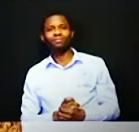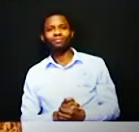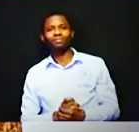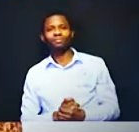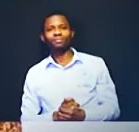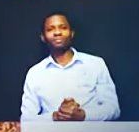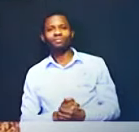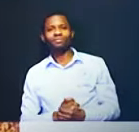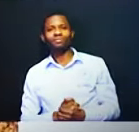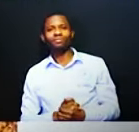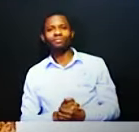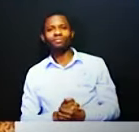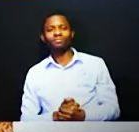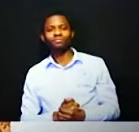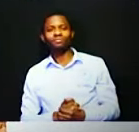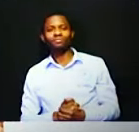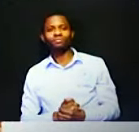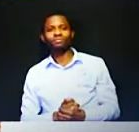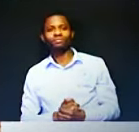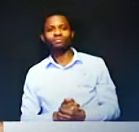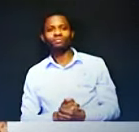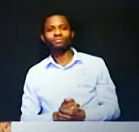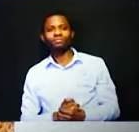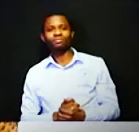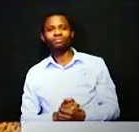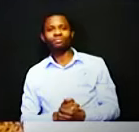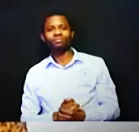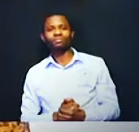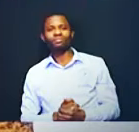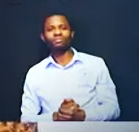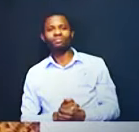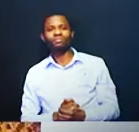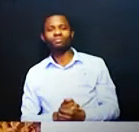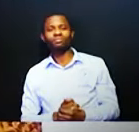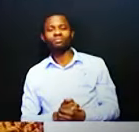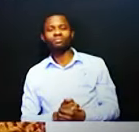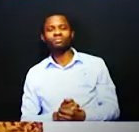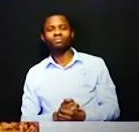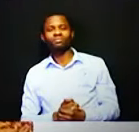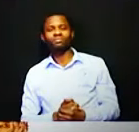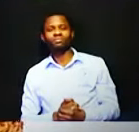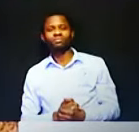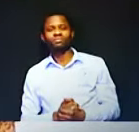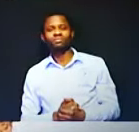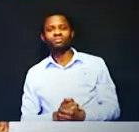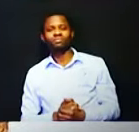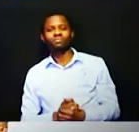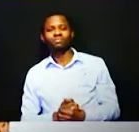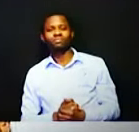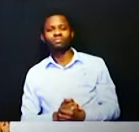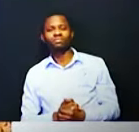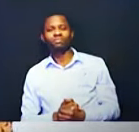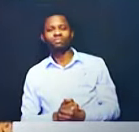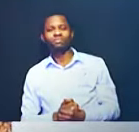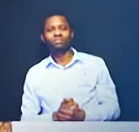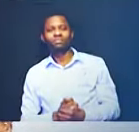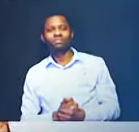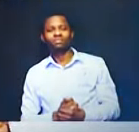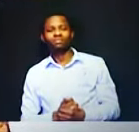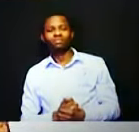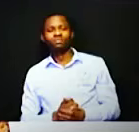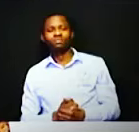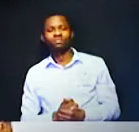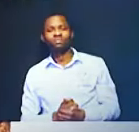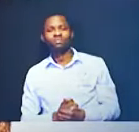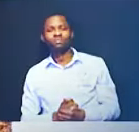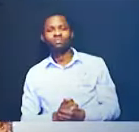hun evade, quang no mu, na, any senior, or casa treno, ne said ye, or de a cucudro can, yes, who asem, ewa